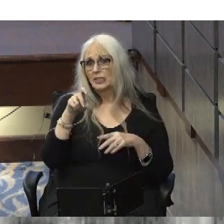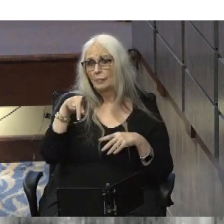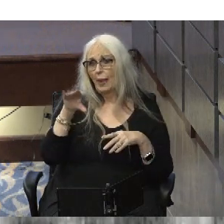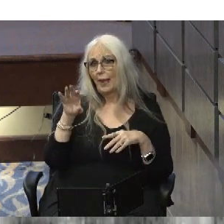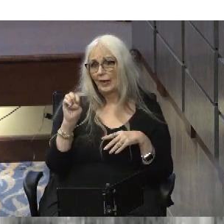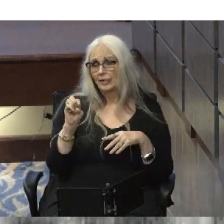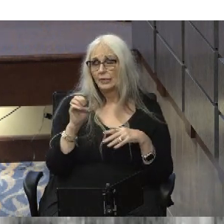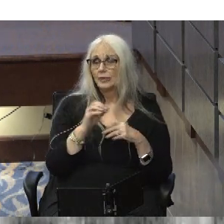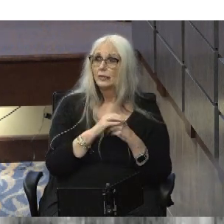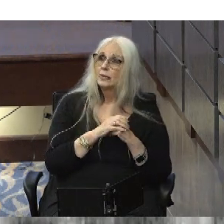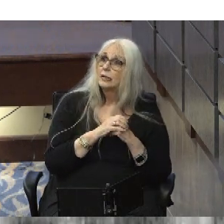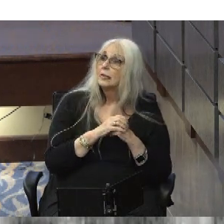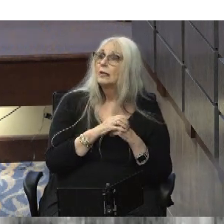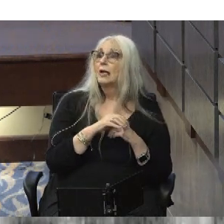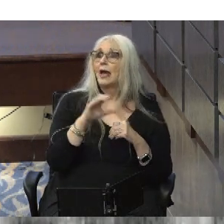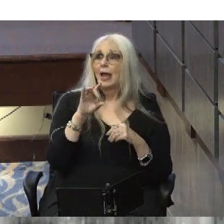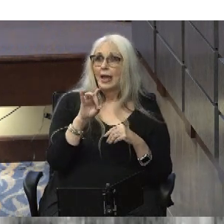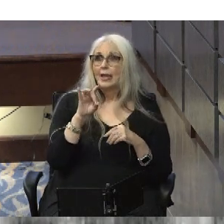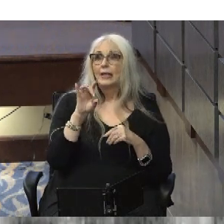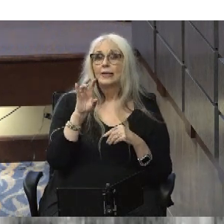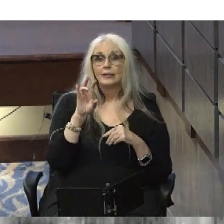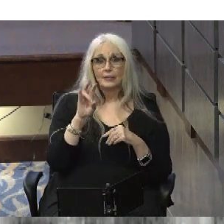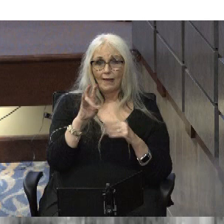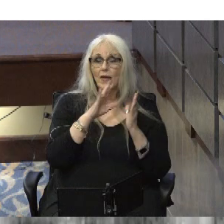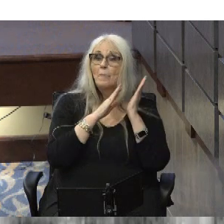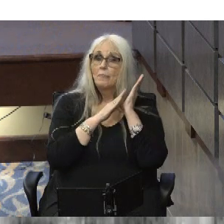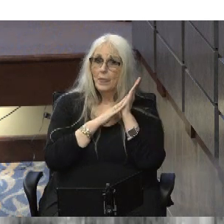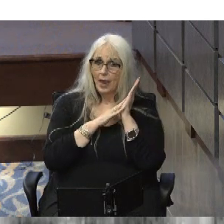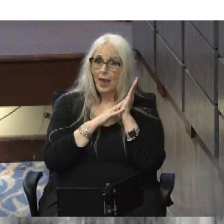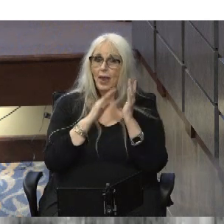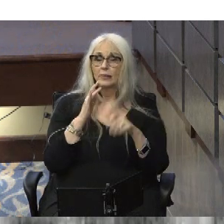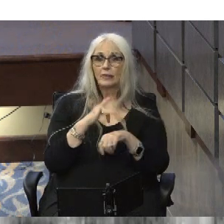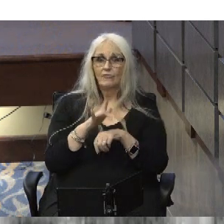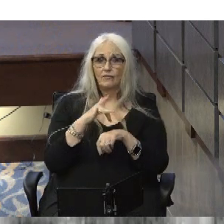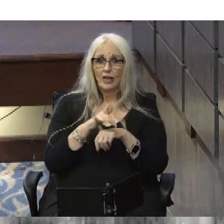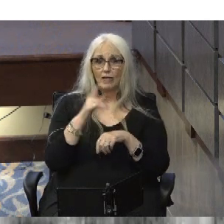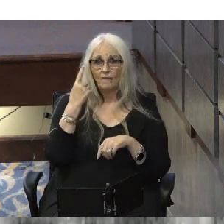for emergency shelter 87 beds that were available for